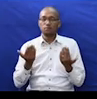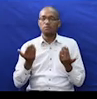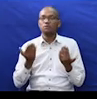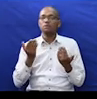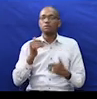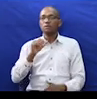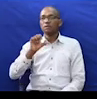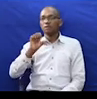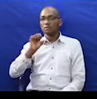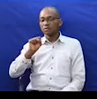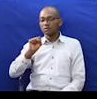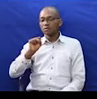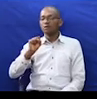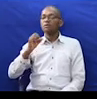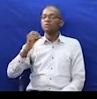ga,